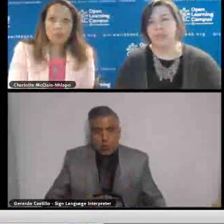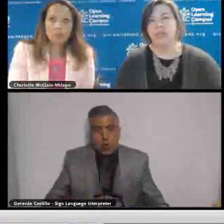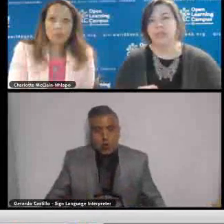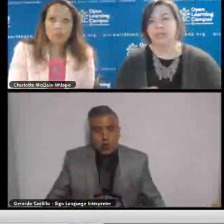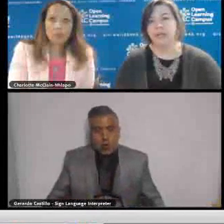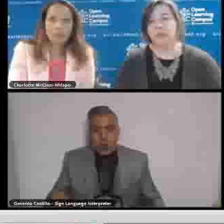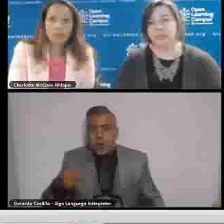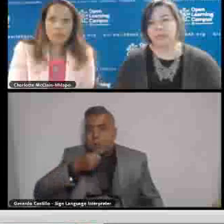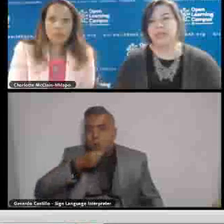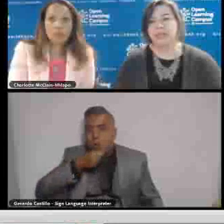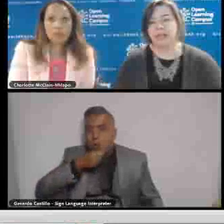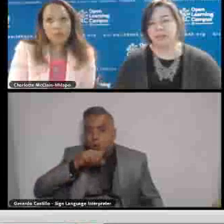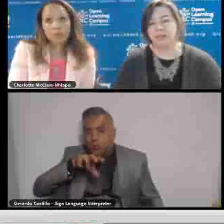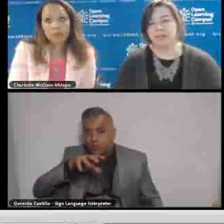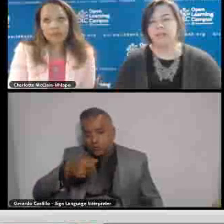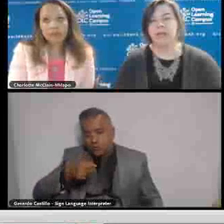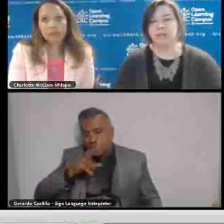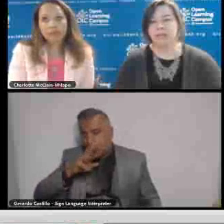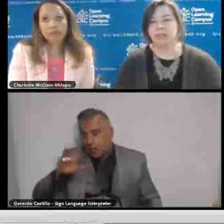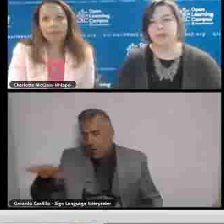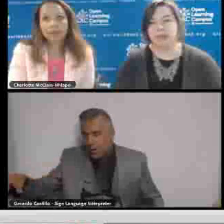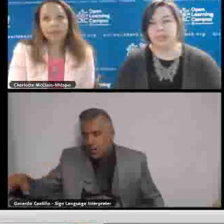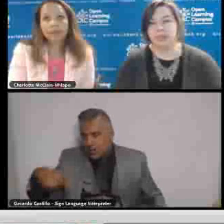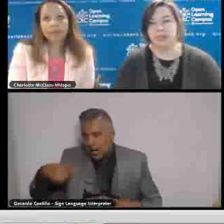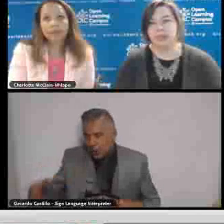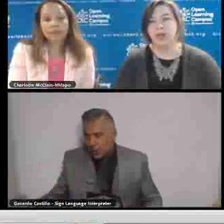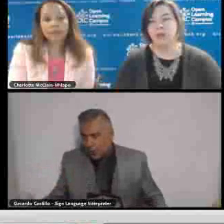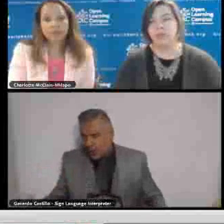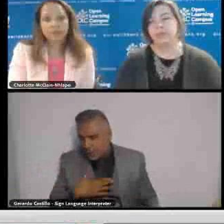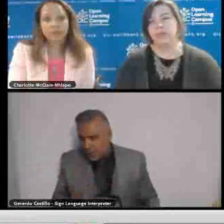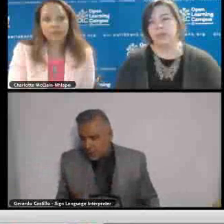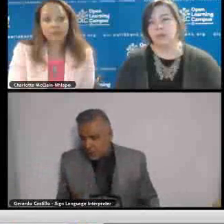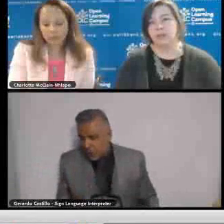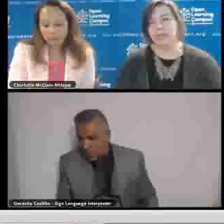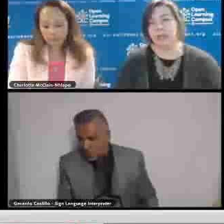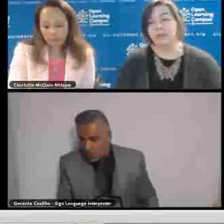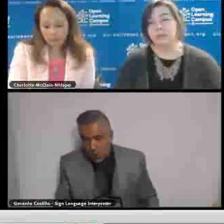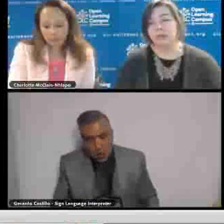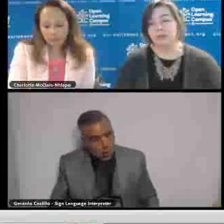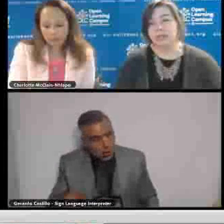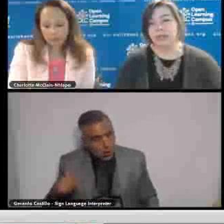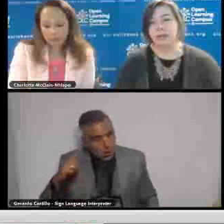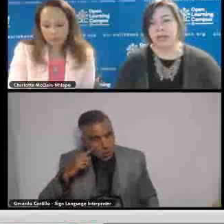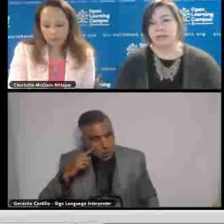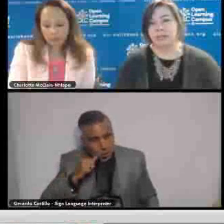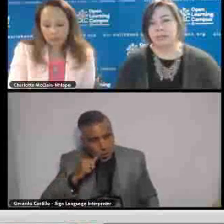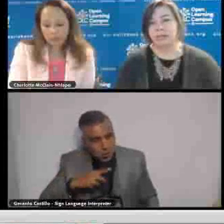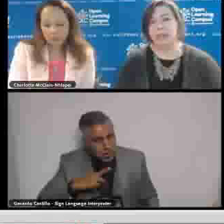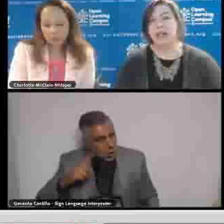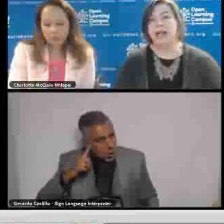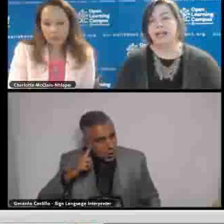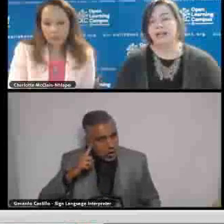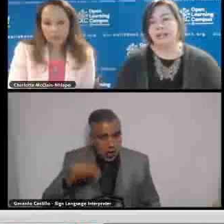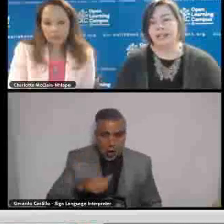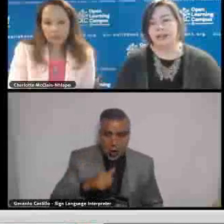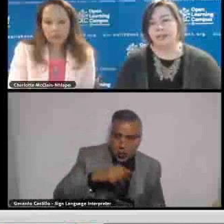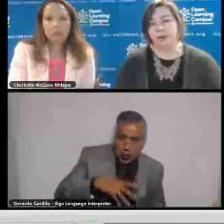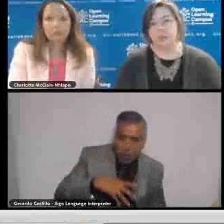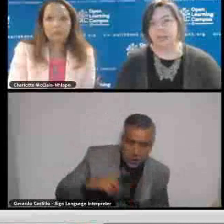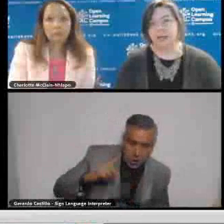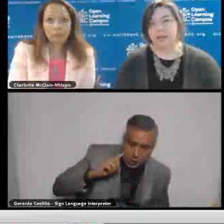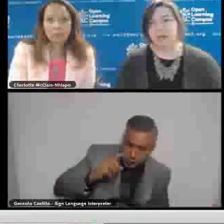tell people a cyclone was coming, please go to the shelter, when women heard another woman's voice coming out of the bullhorn, they felt safe going